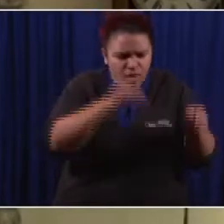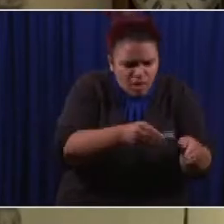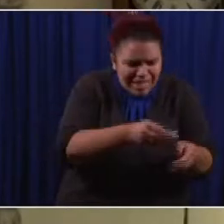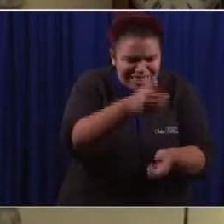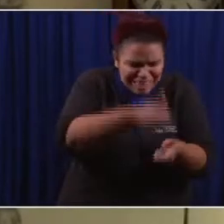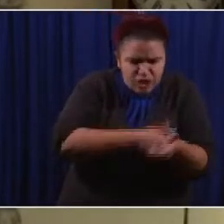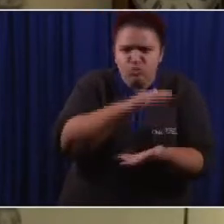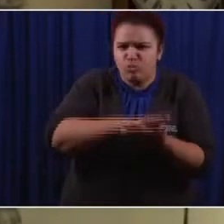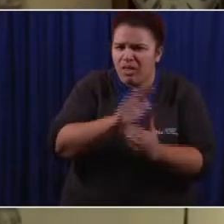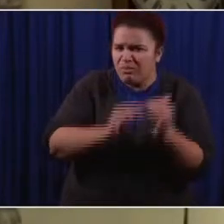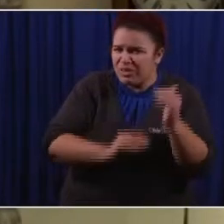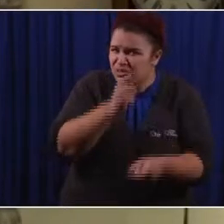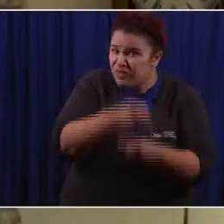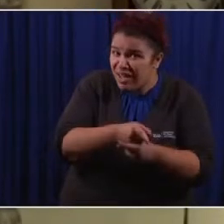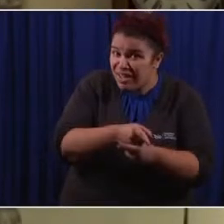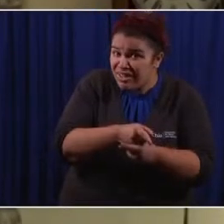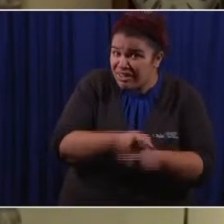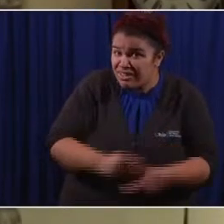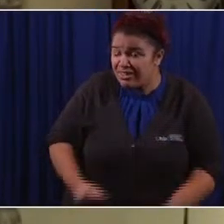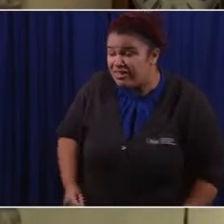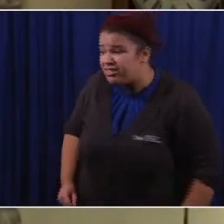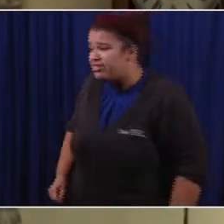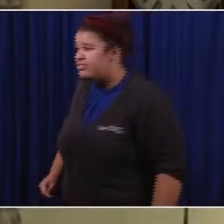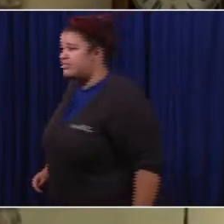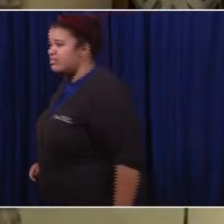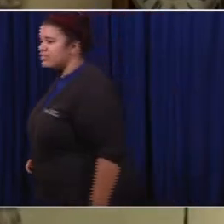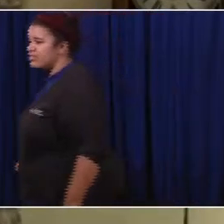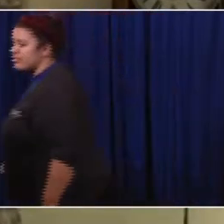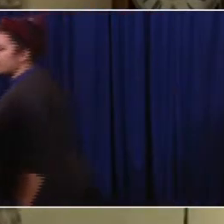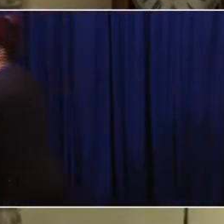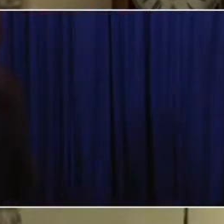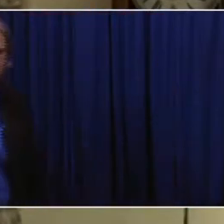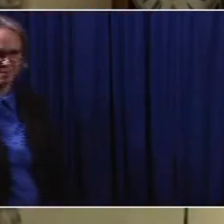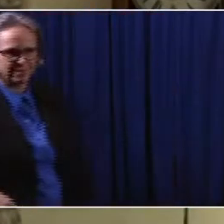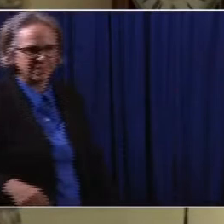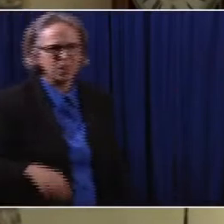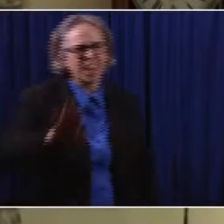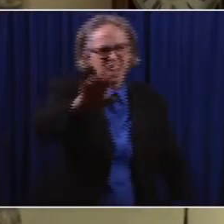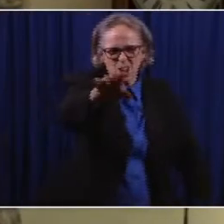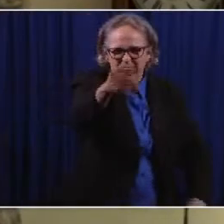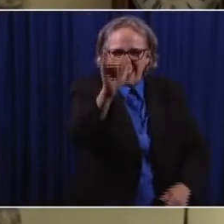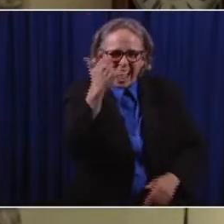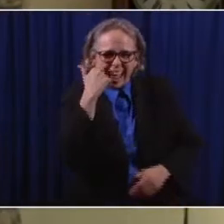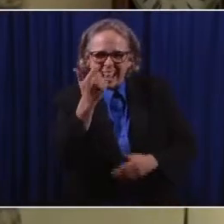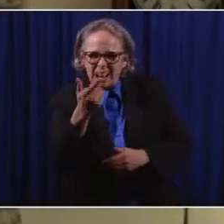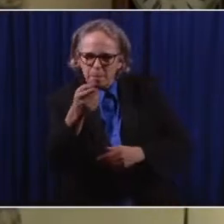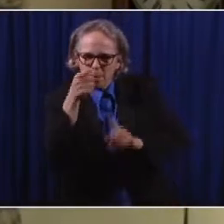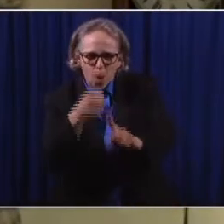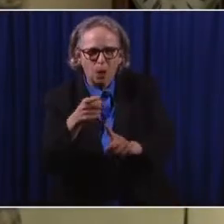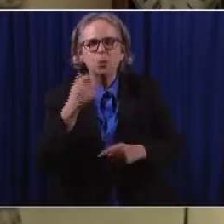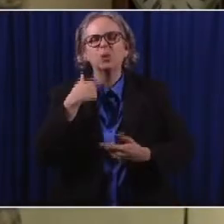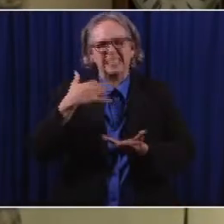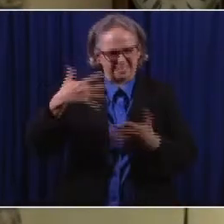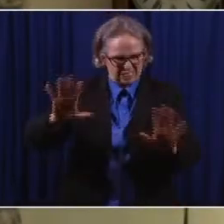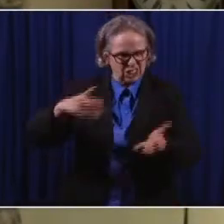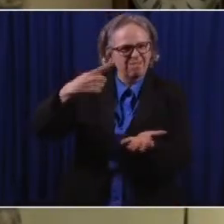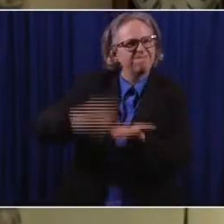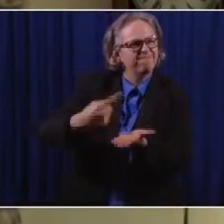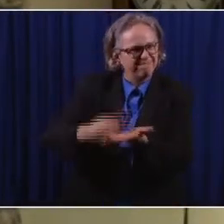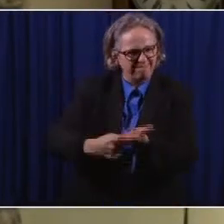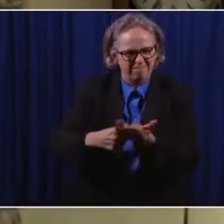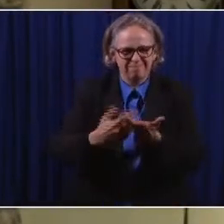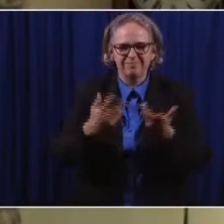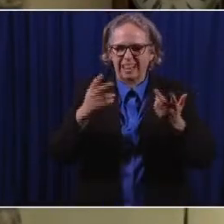Well, we get into the question, and we discussed this before. I don't know whether you and I have discussed it, but the